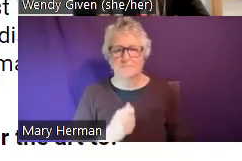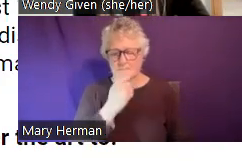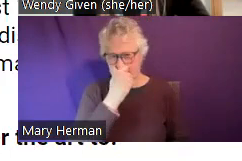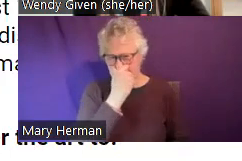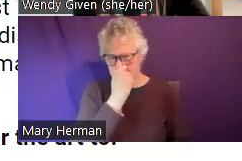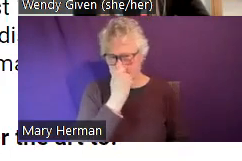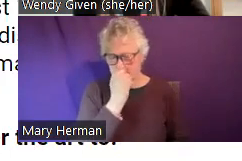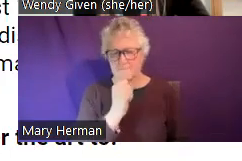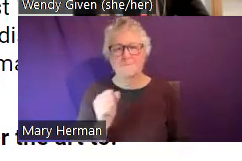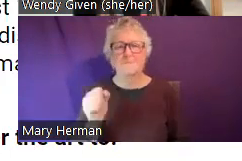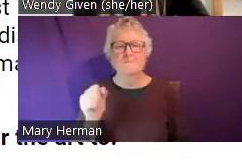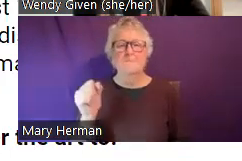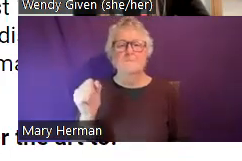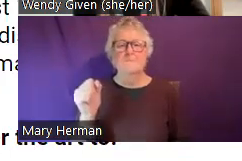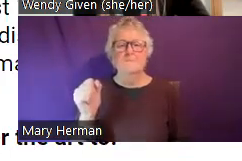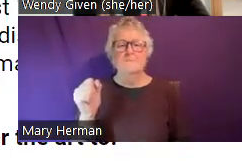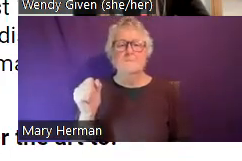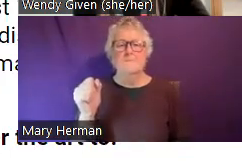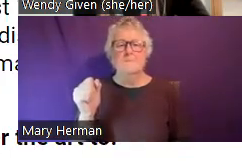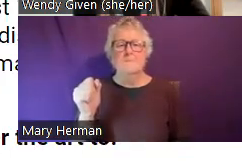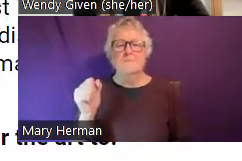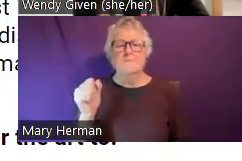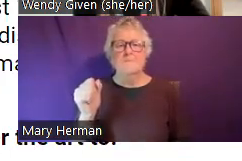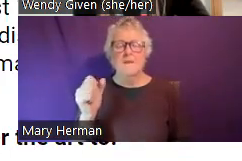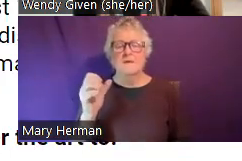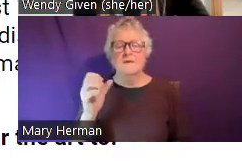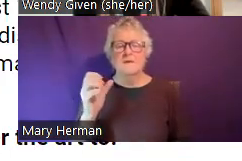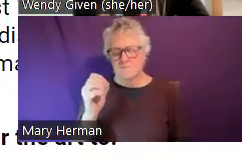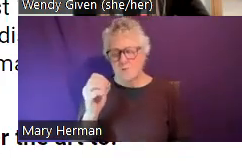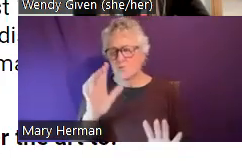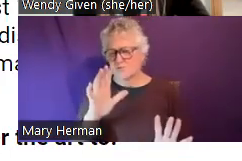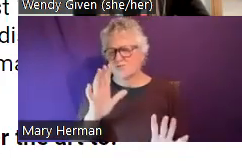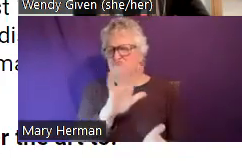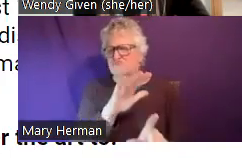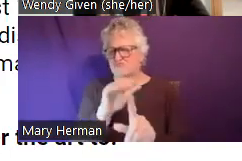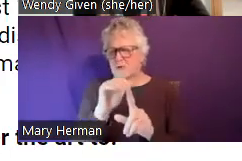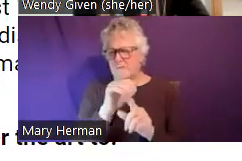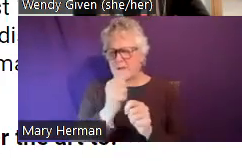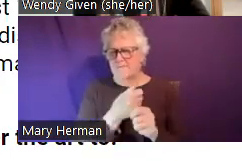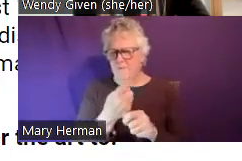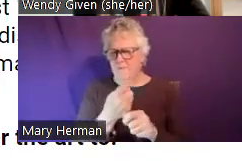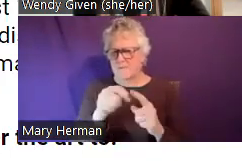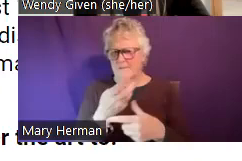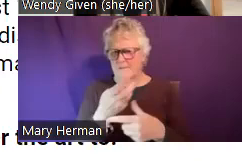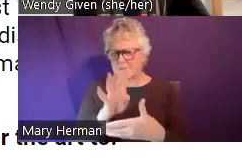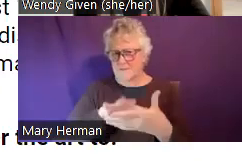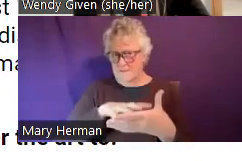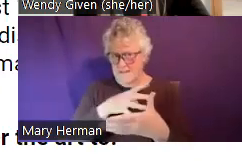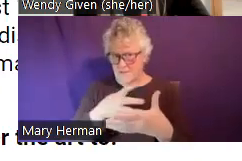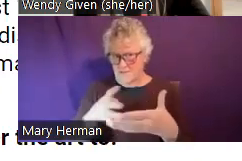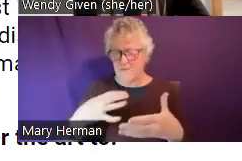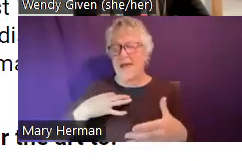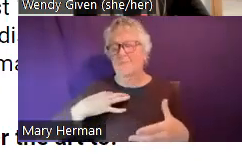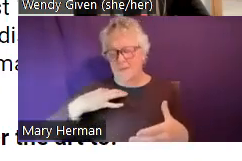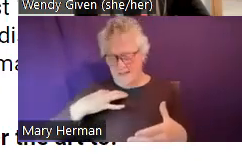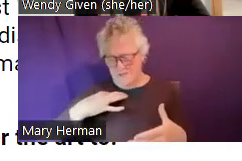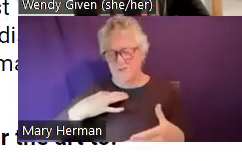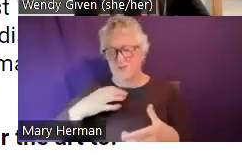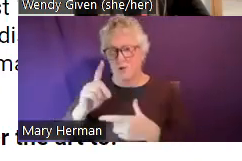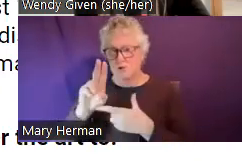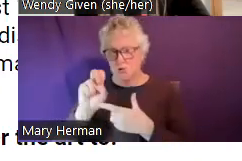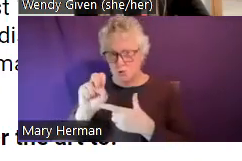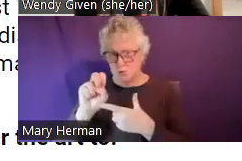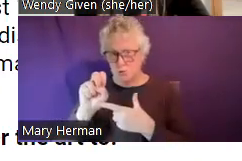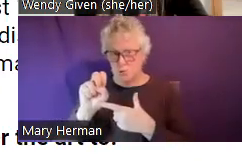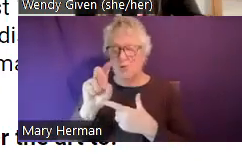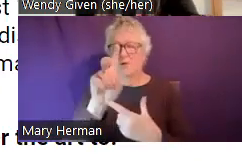So, and just, to kind of remind everybody of the schedule, the applications will be due December